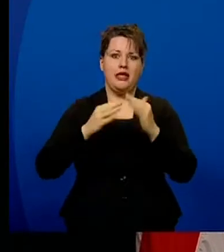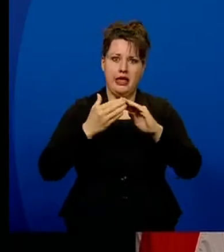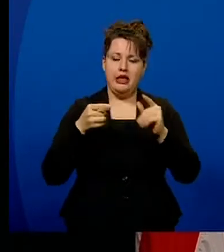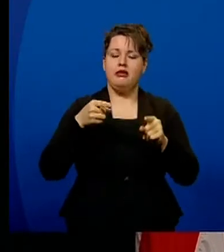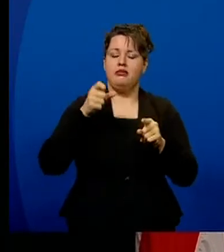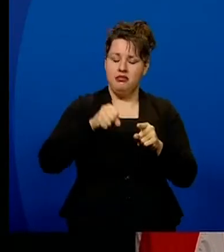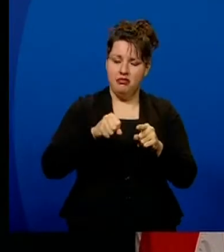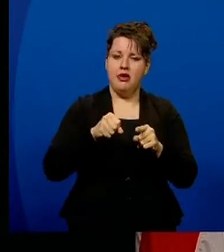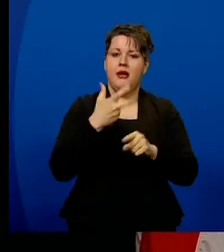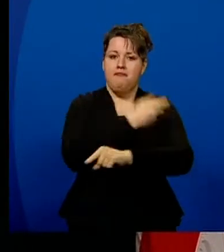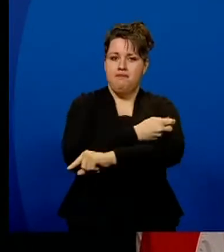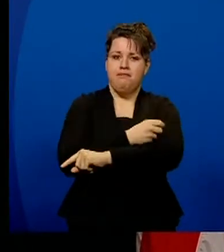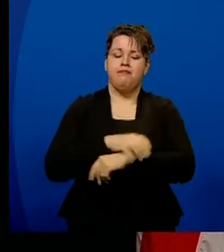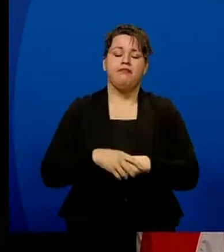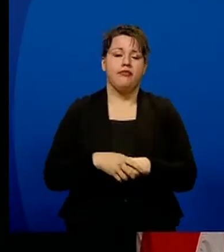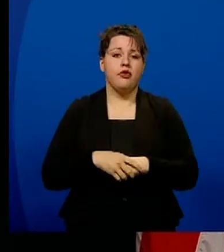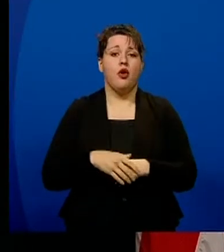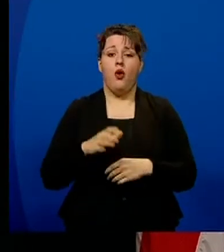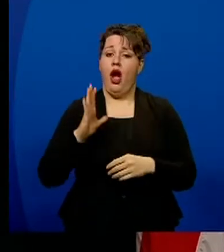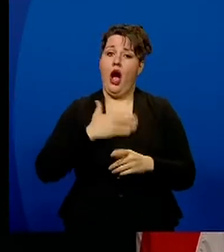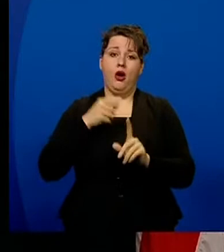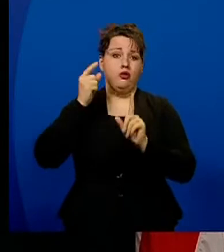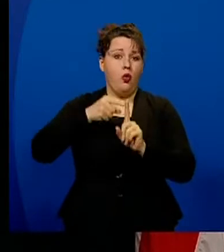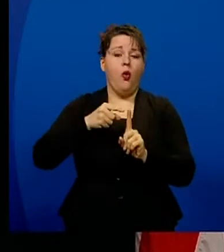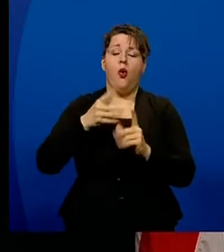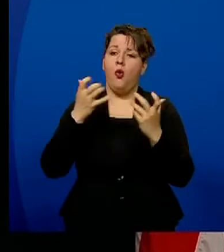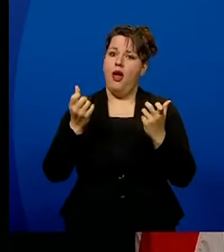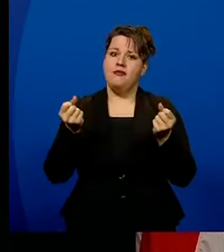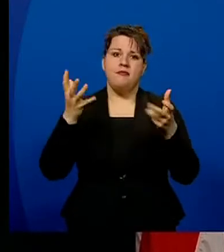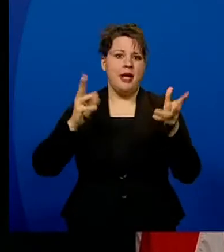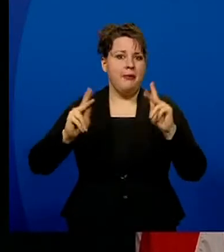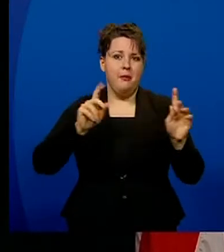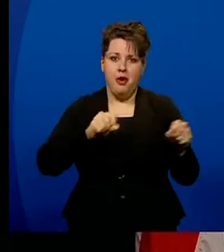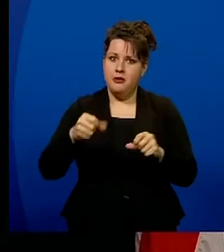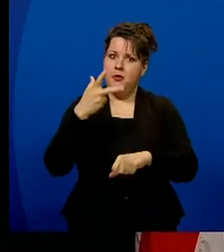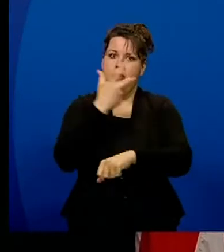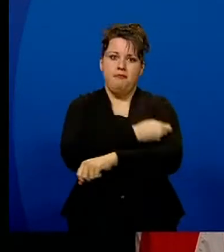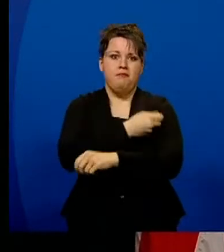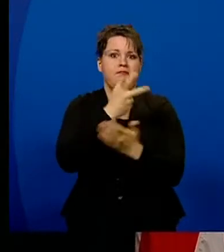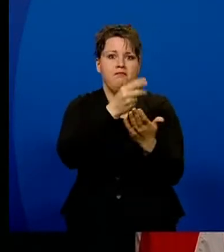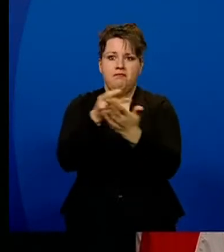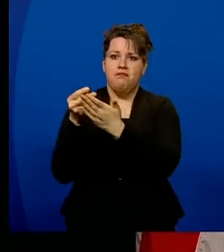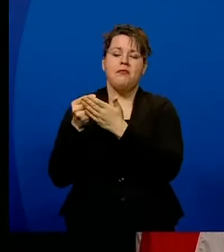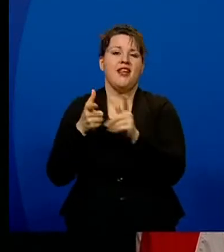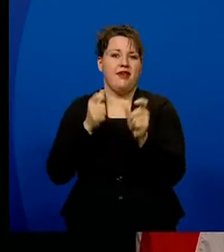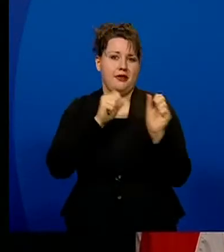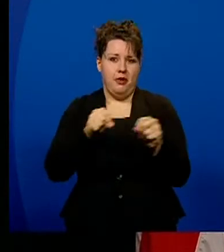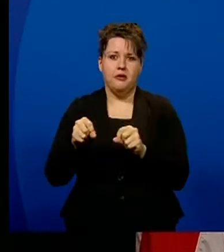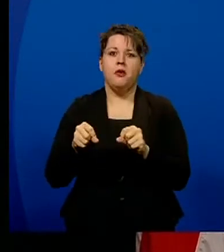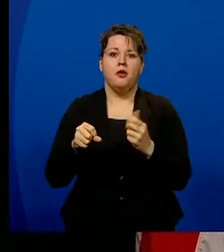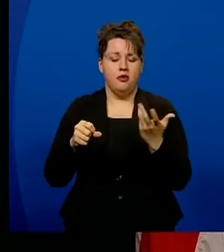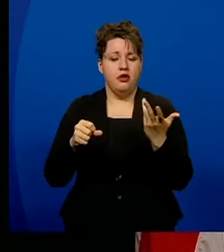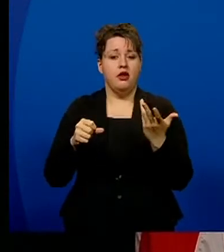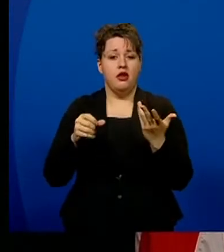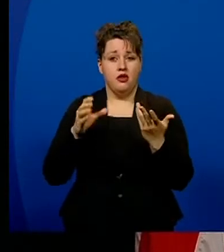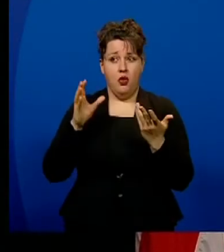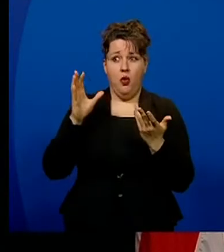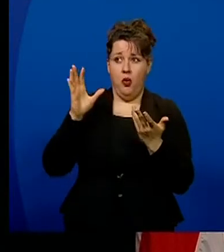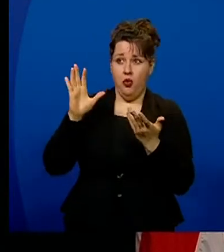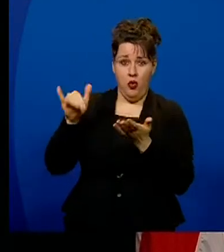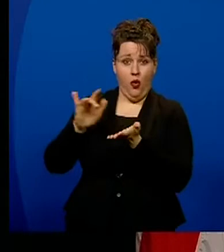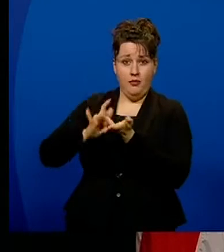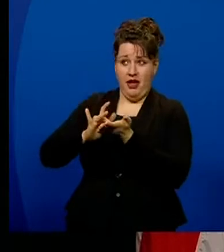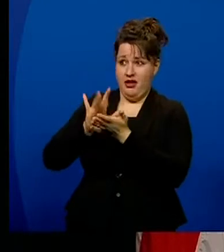goal, of course, is to vaccinate as many eligible Iowans as possible, as quickly as possible, so that the supply increases, that